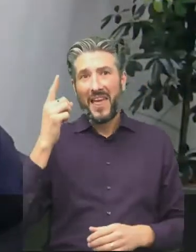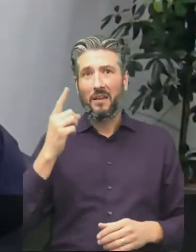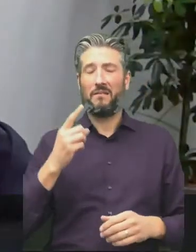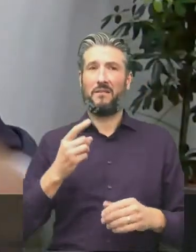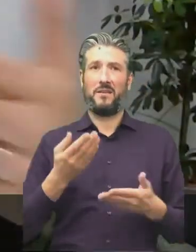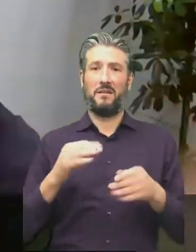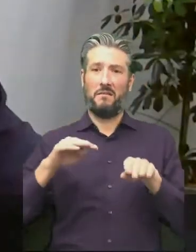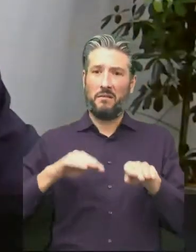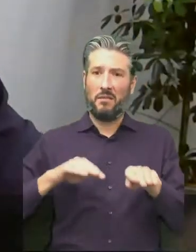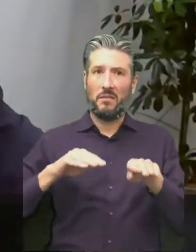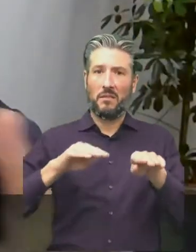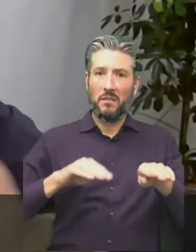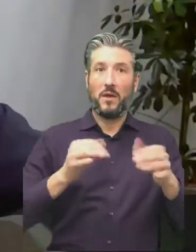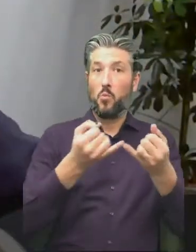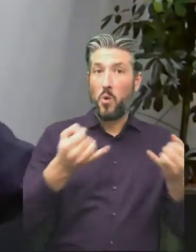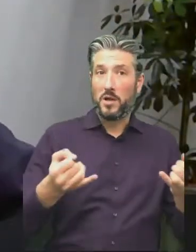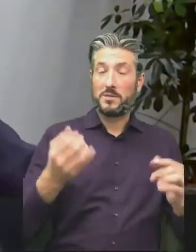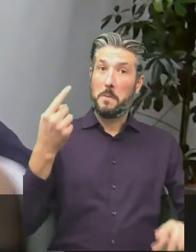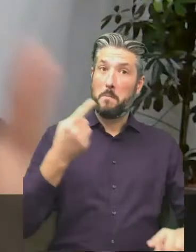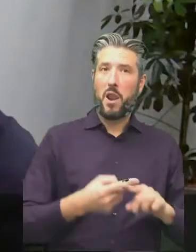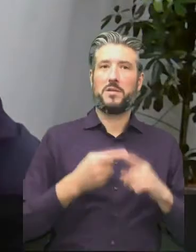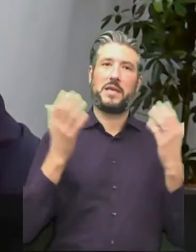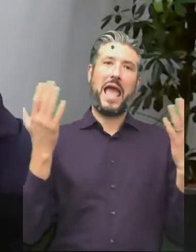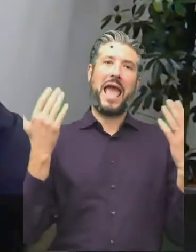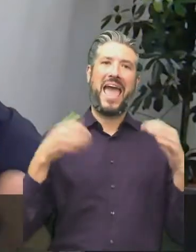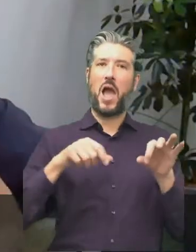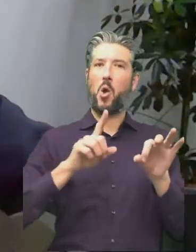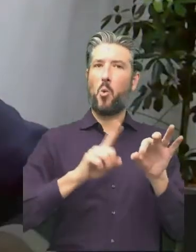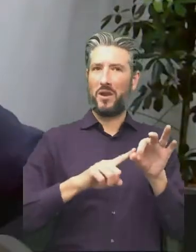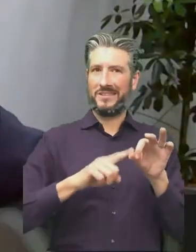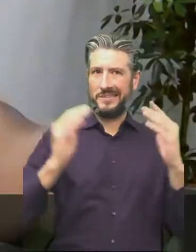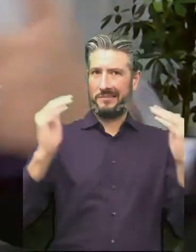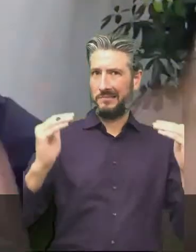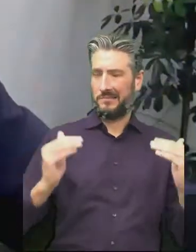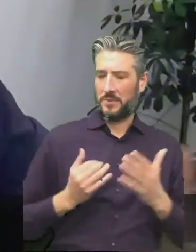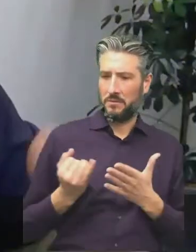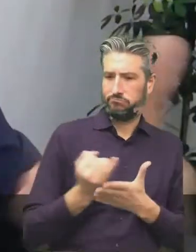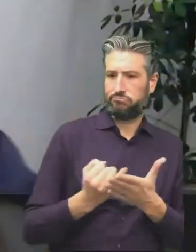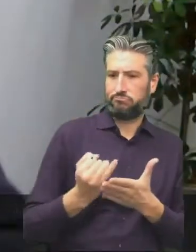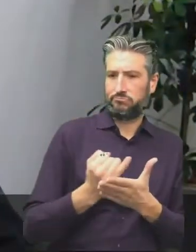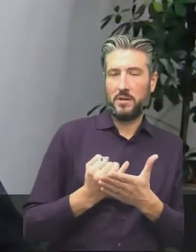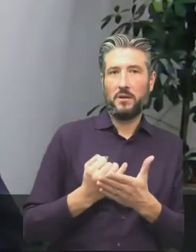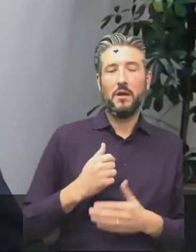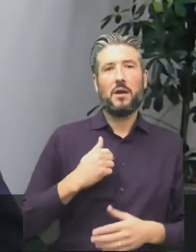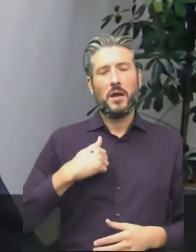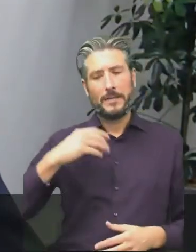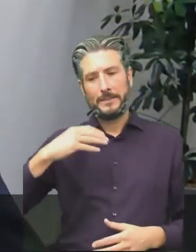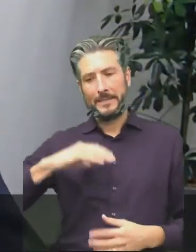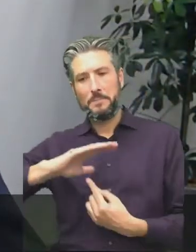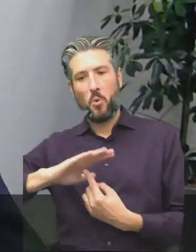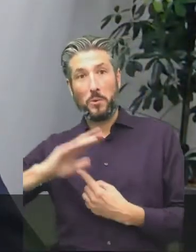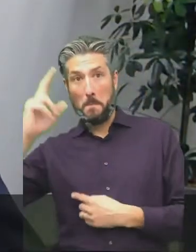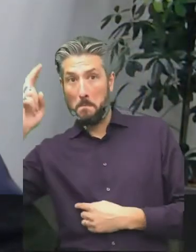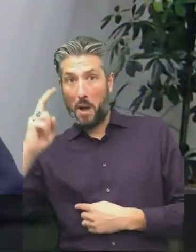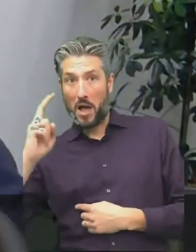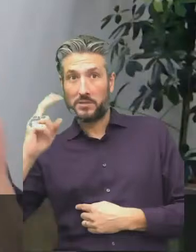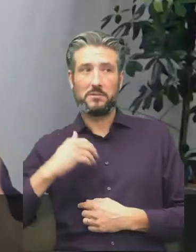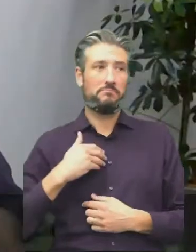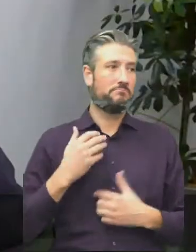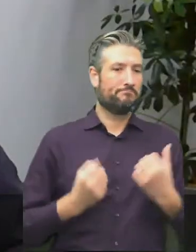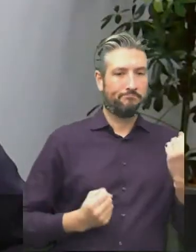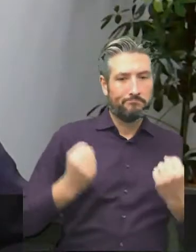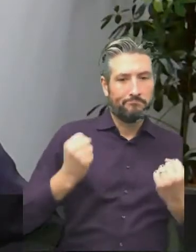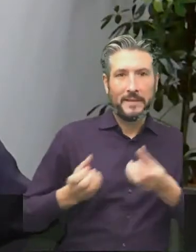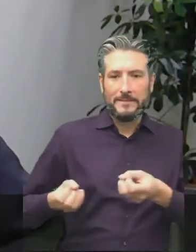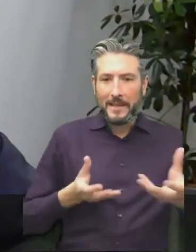our emergency services, our delivery trucks, our buses not being able to use our streets. And so what we're trying to